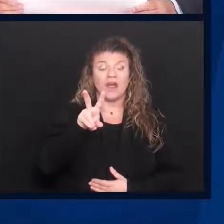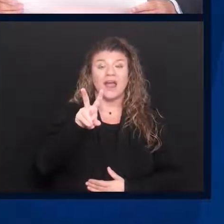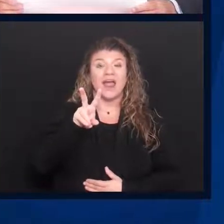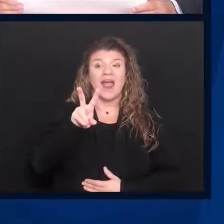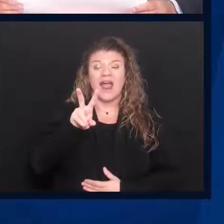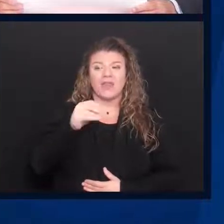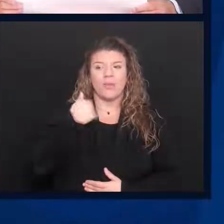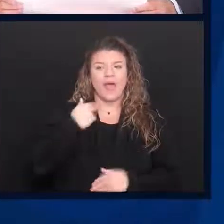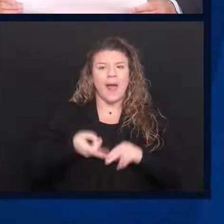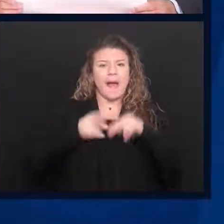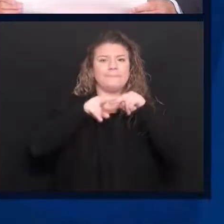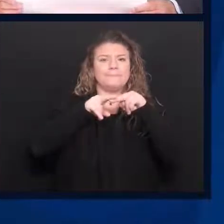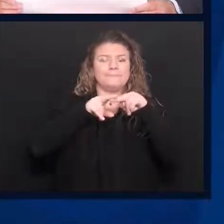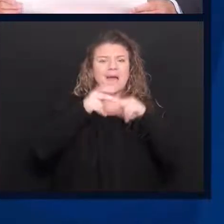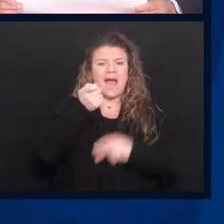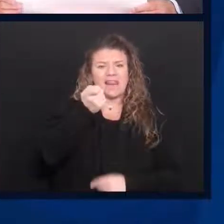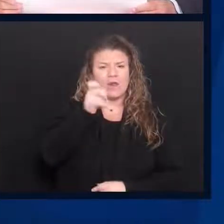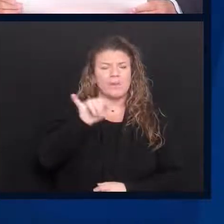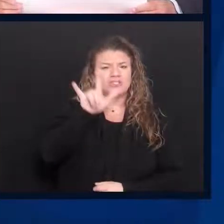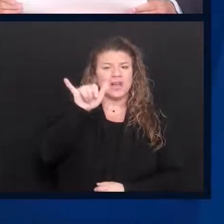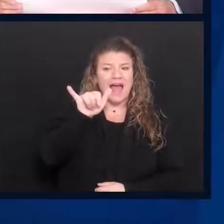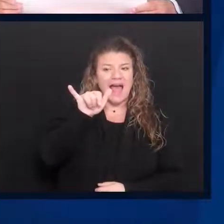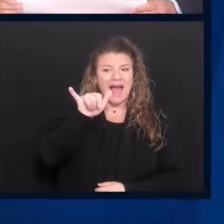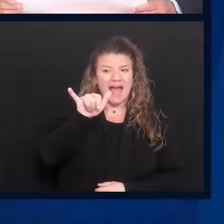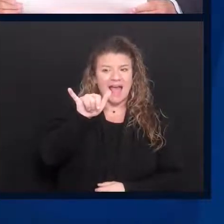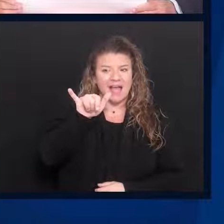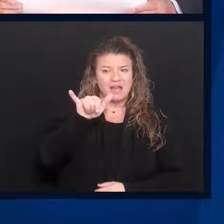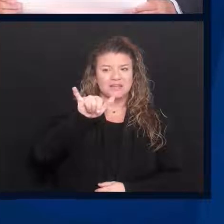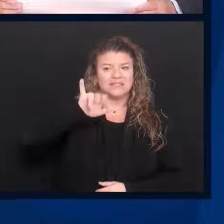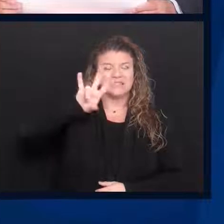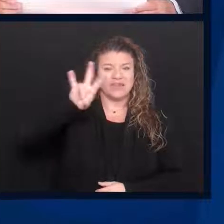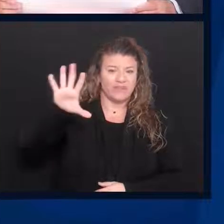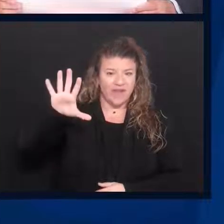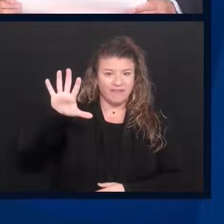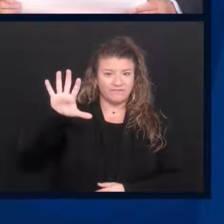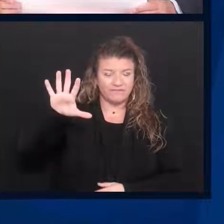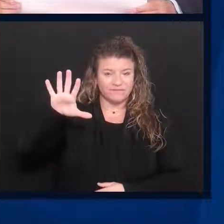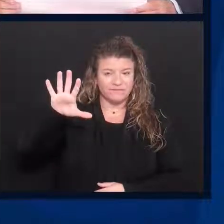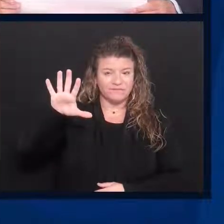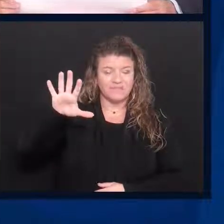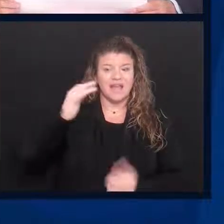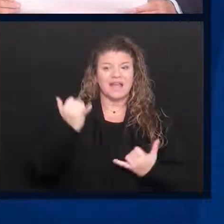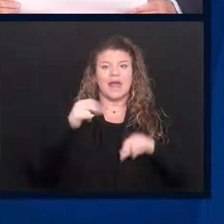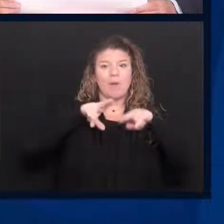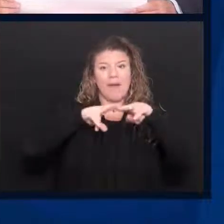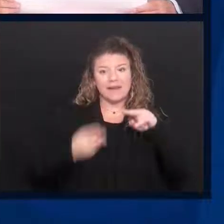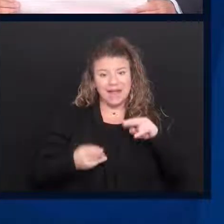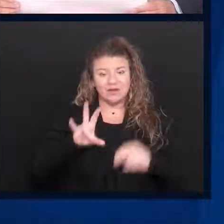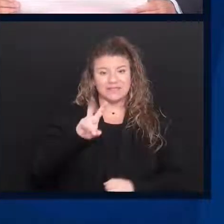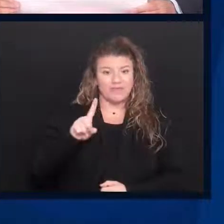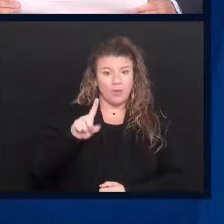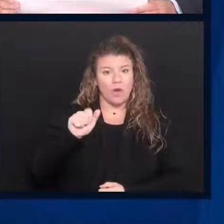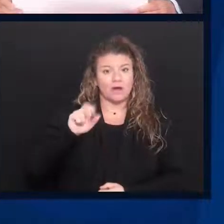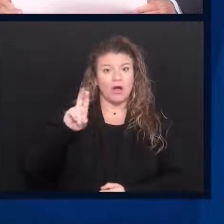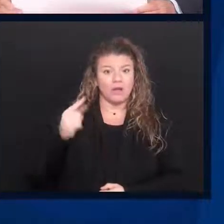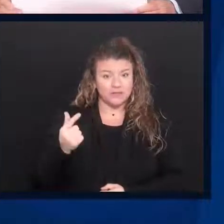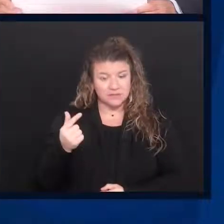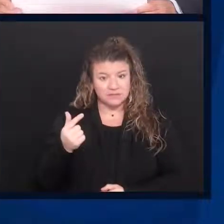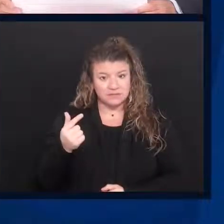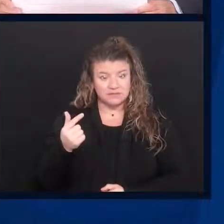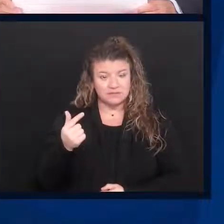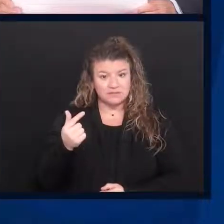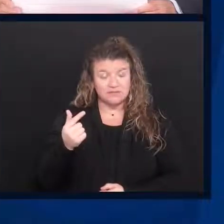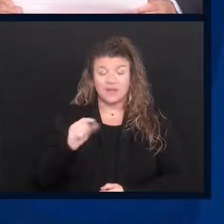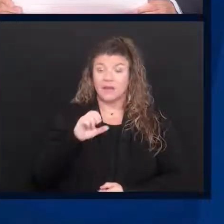a bump up there a little bit in July. We went back up to 75, then we were back down to 71 in August.